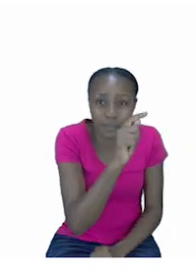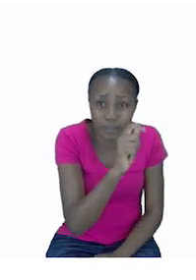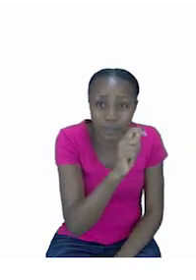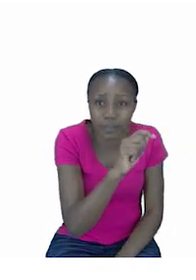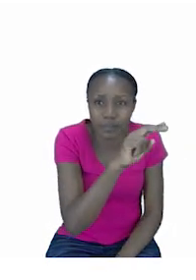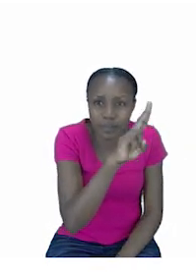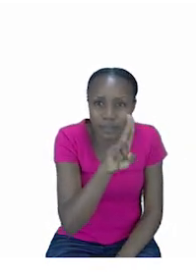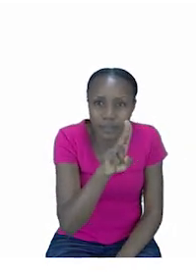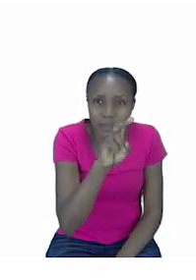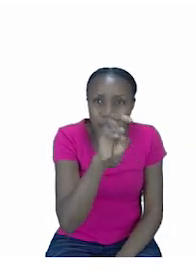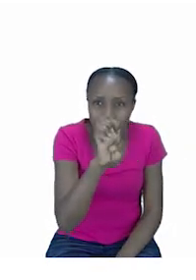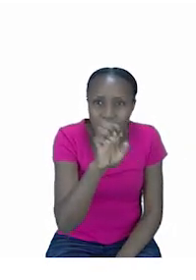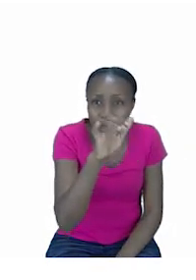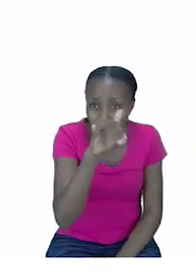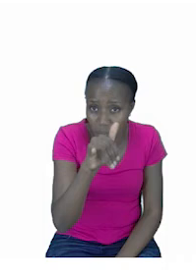A.